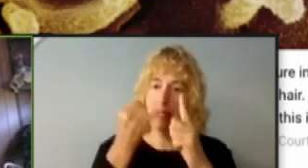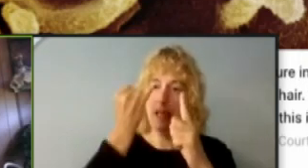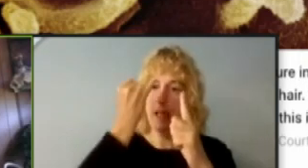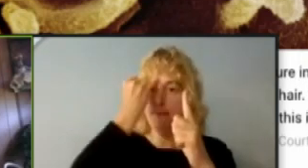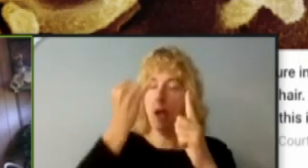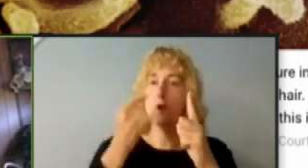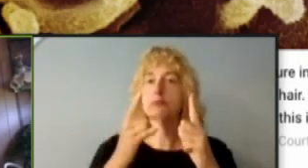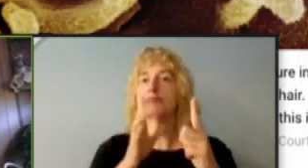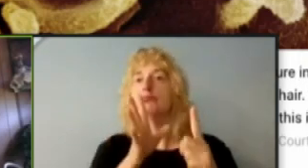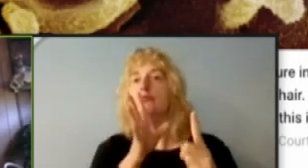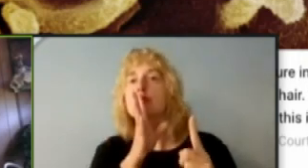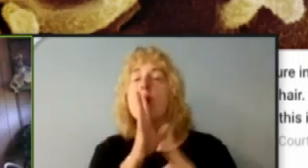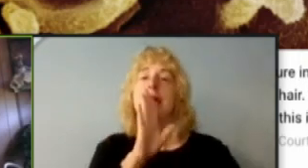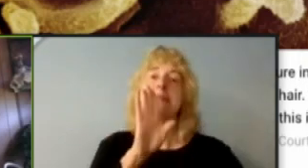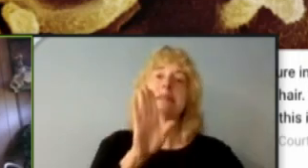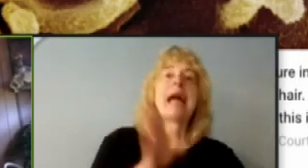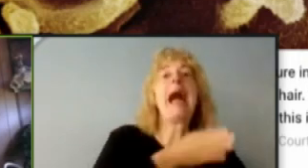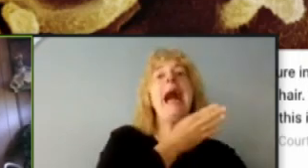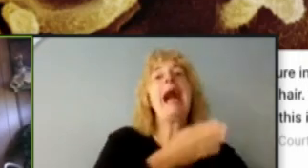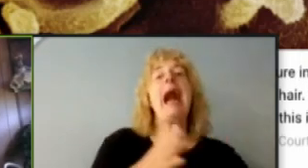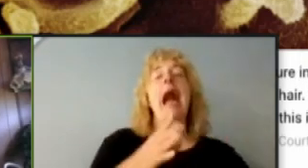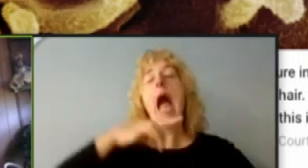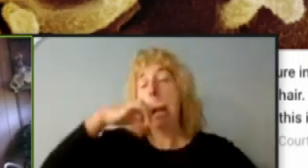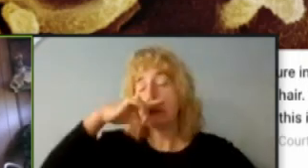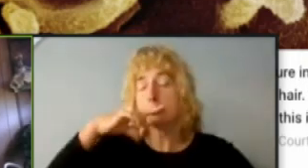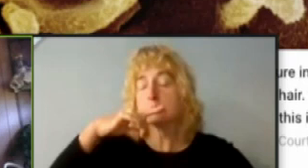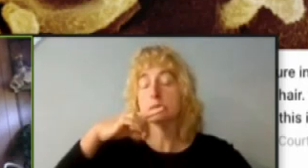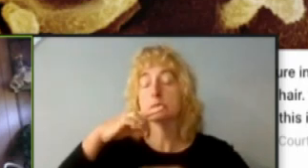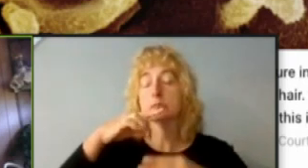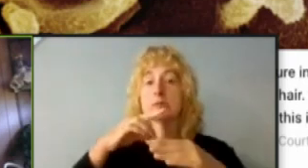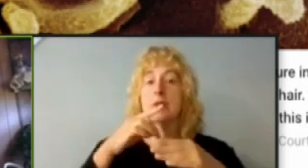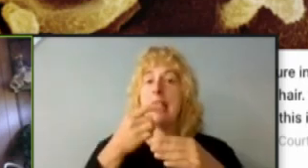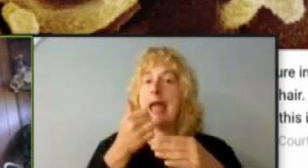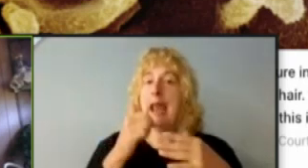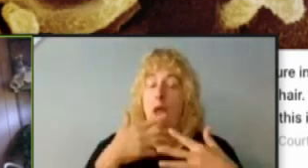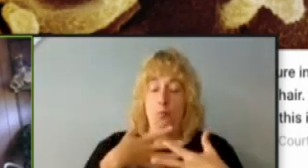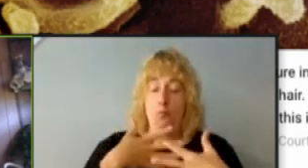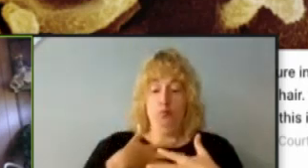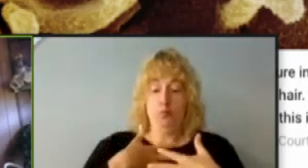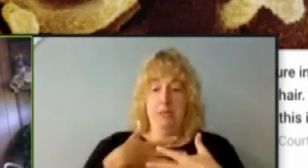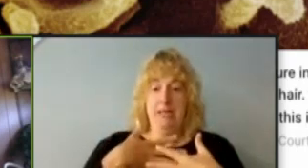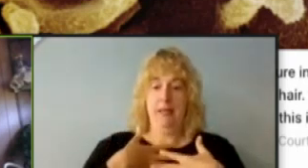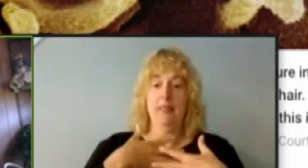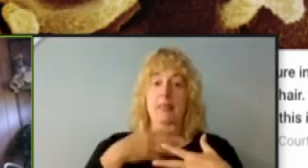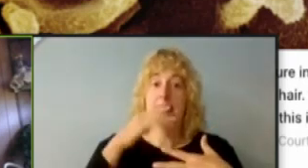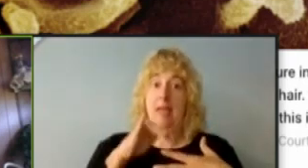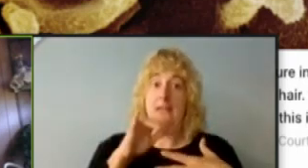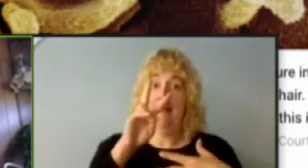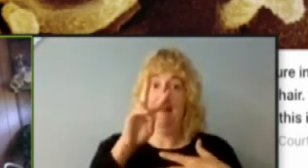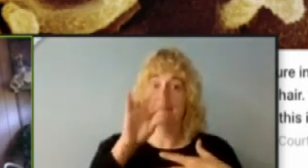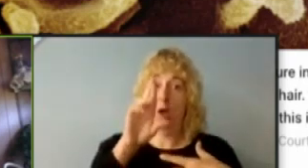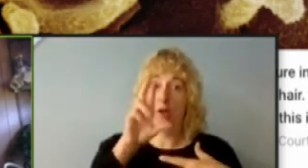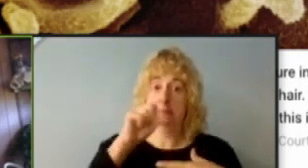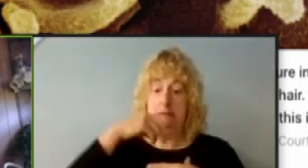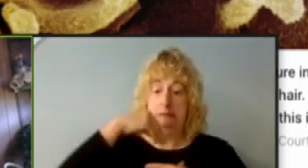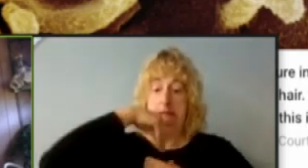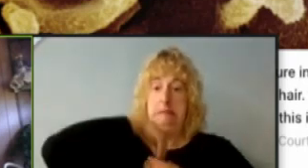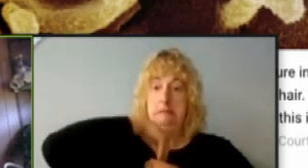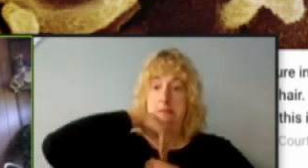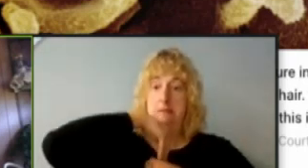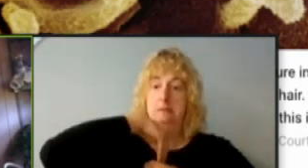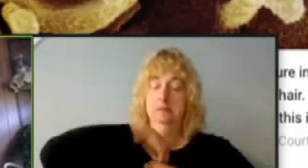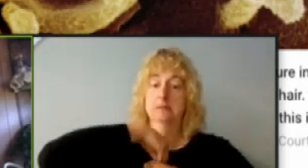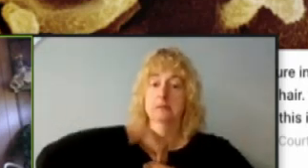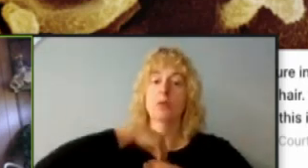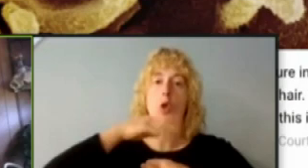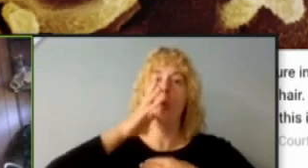singing or sneezing or almost anything, breathing, and this virus is in your respiratory tract, that you're going